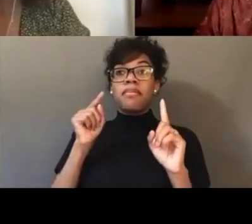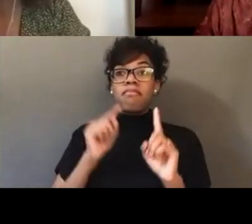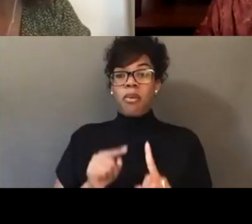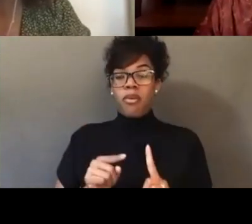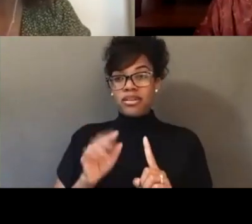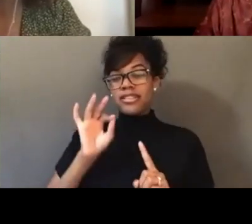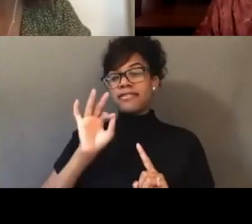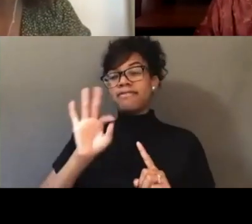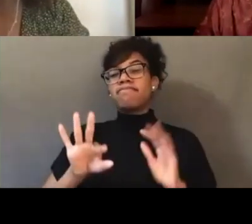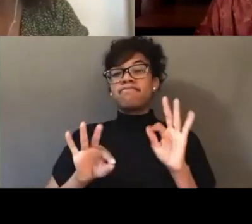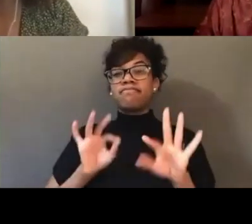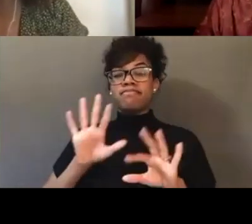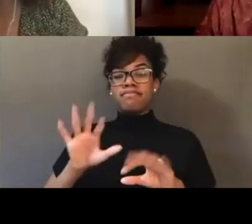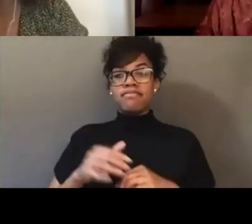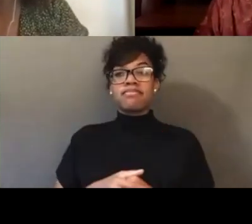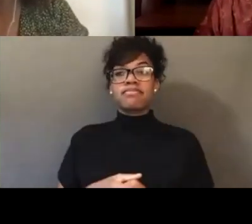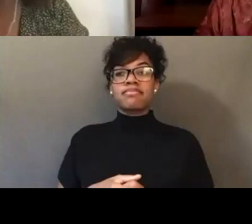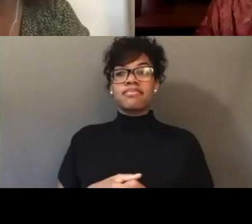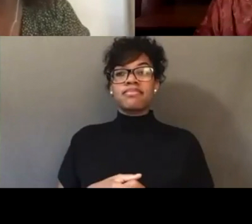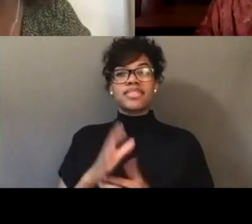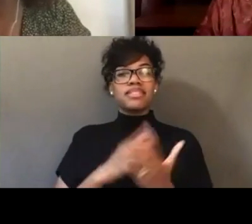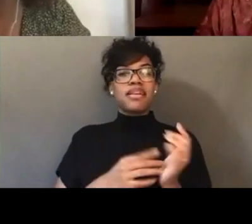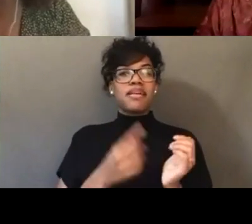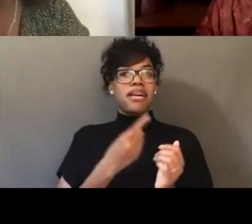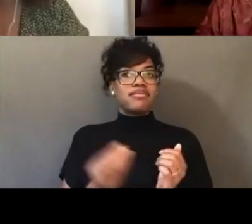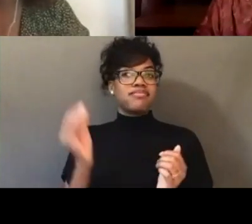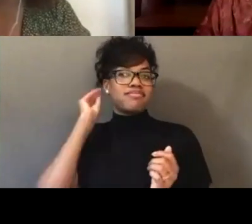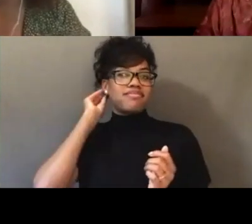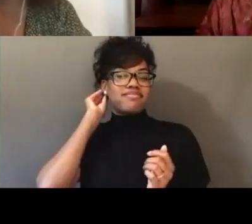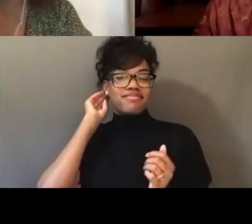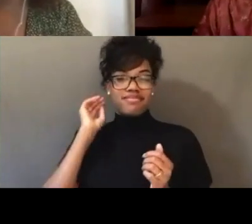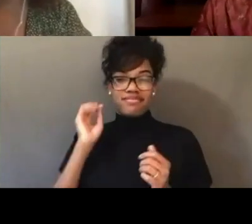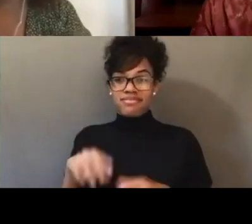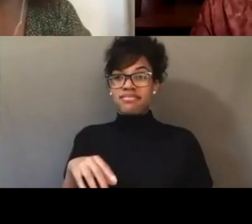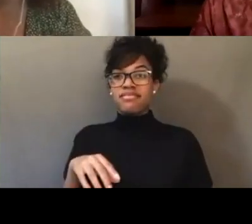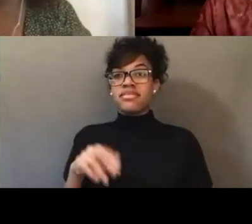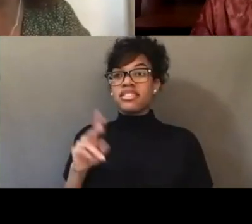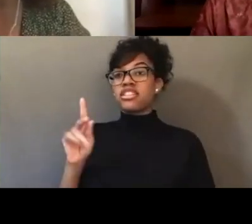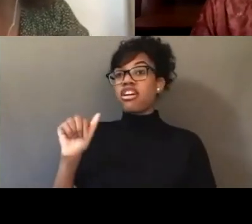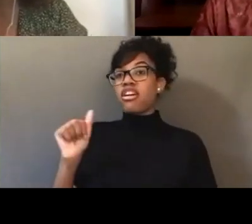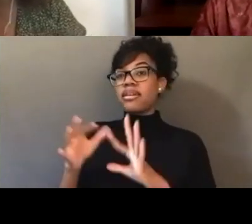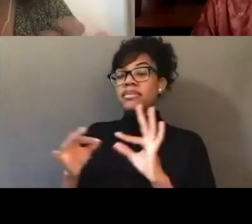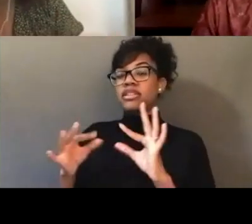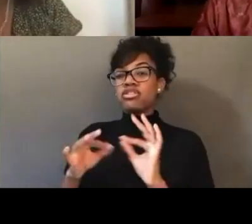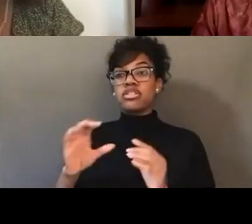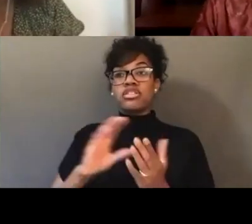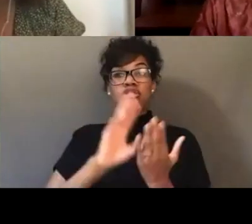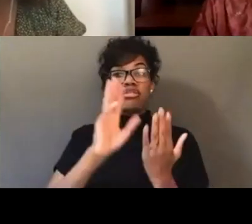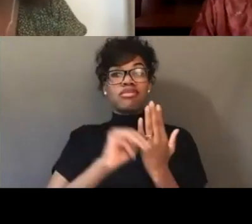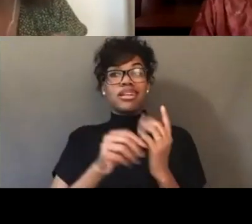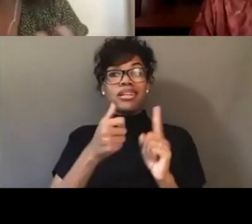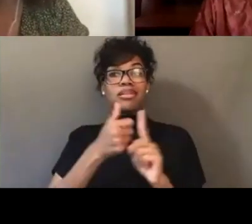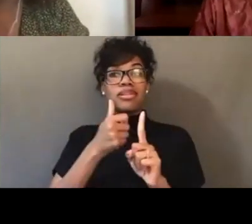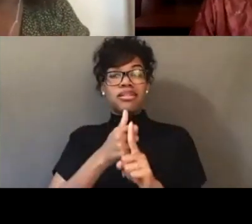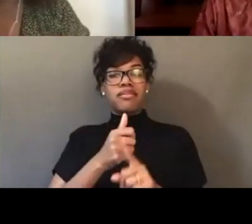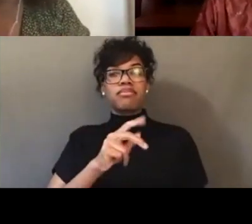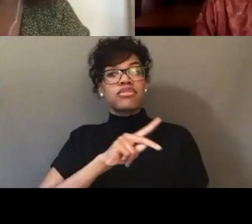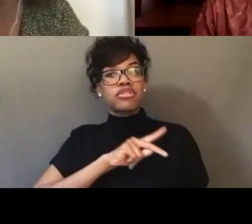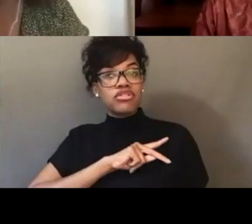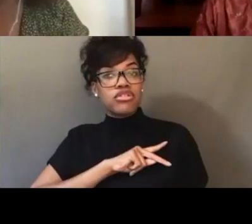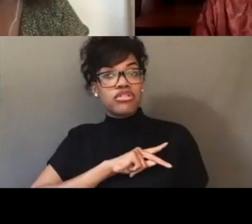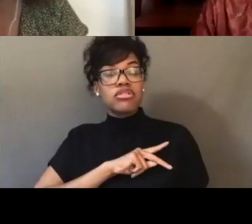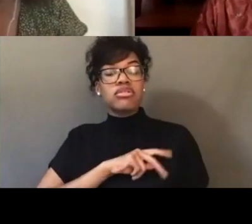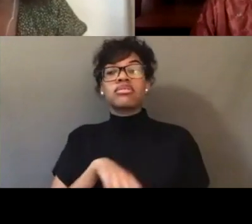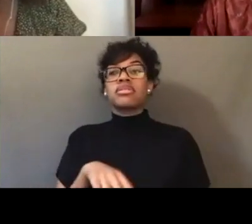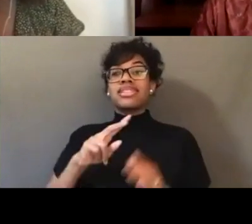this conversation. I heard from Kara that curriculum is intentional. It's personal. It's political. As educators,